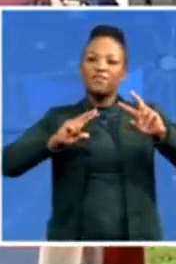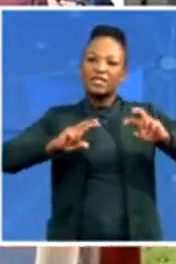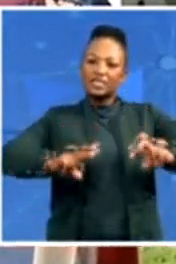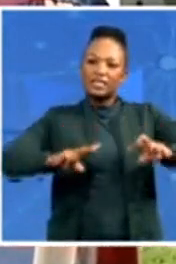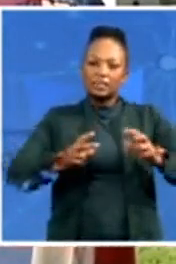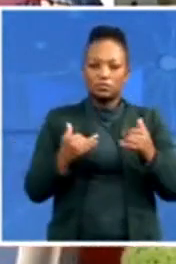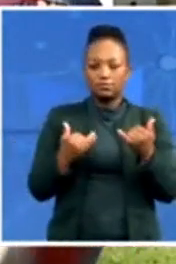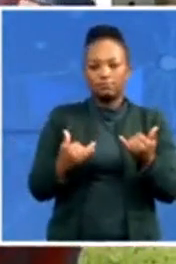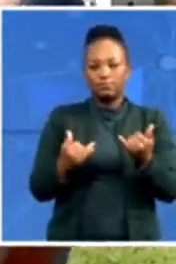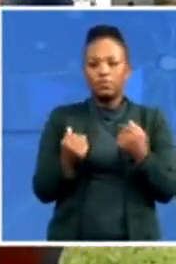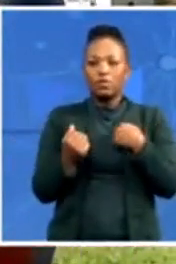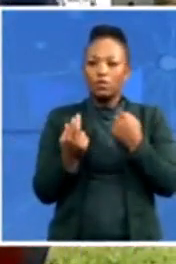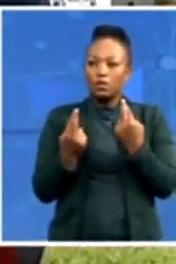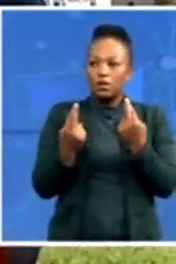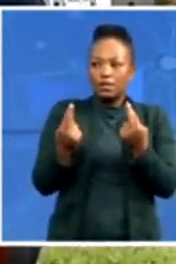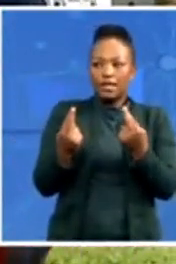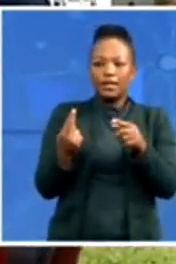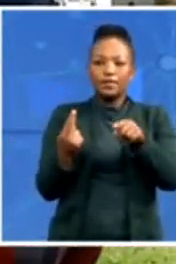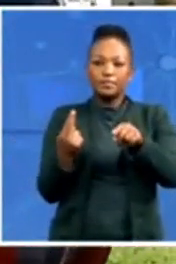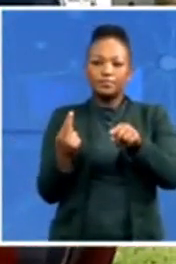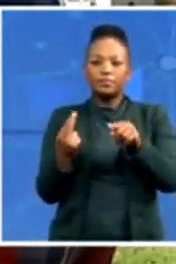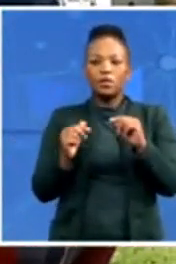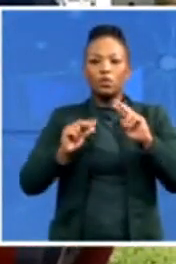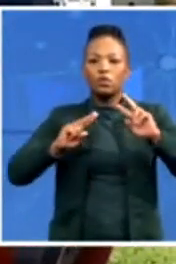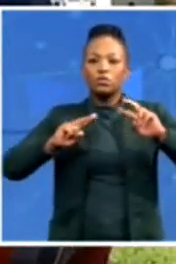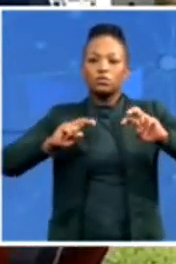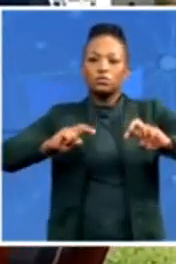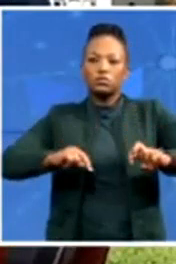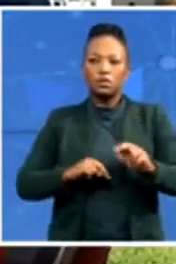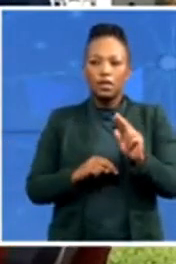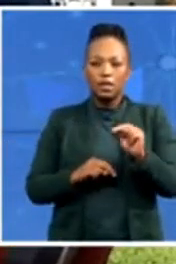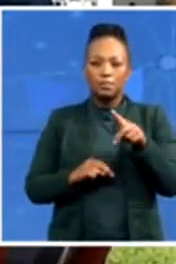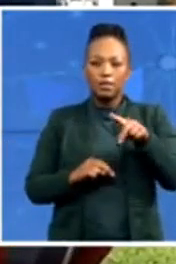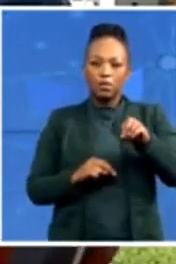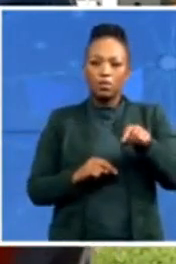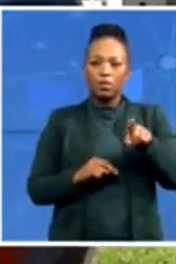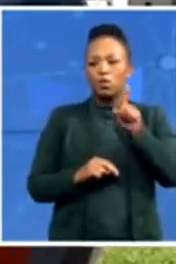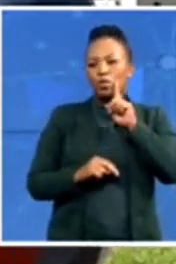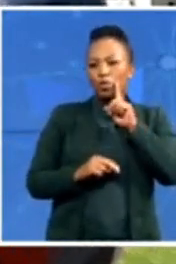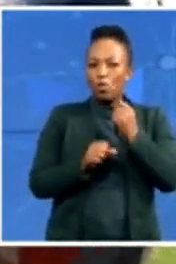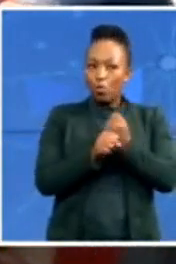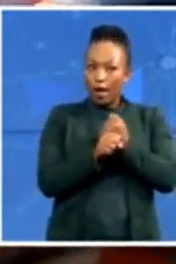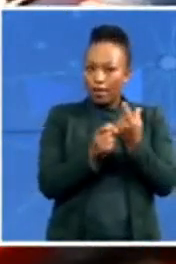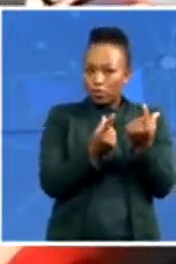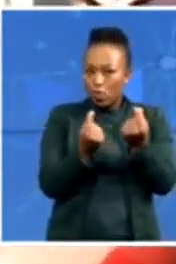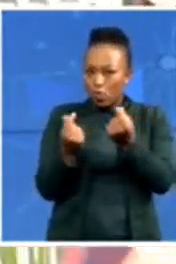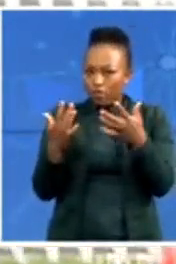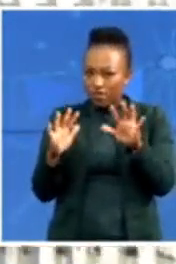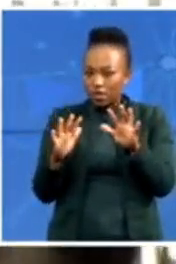get the information. We'll go to all these NPOs and check whether the work has been done, and that will be reflected in our report when we go to the